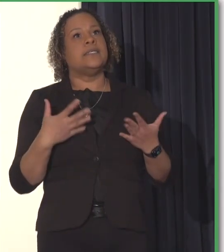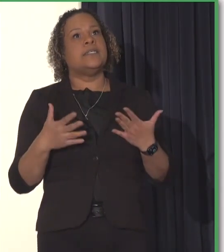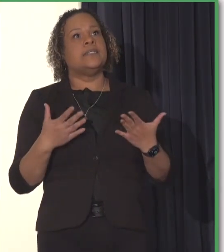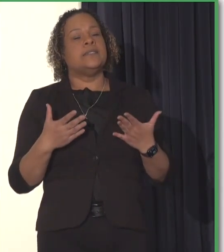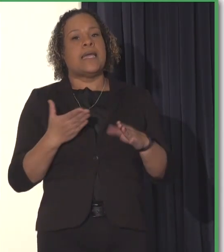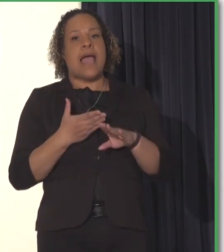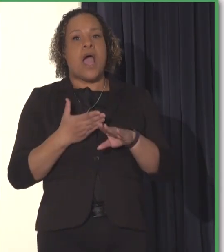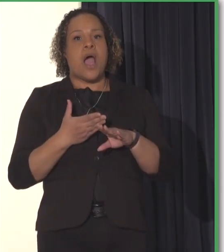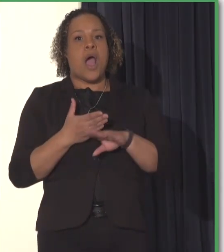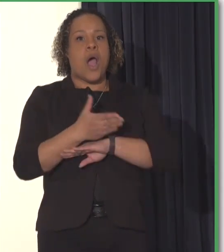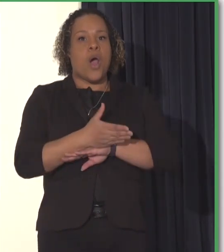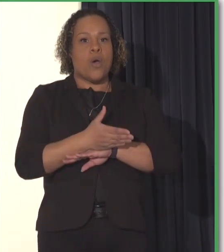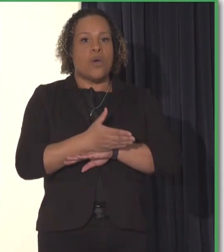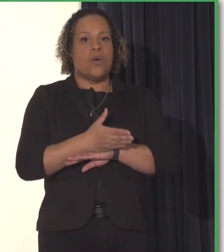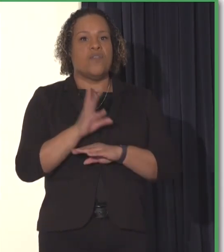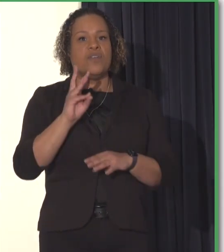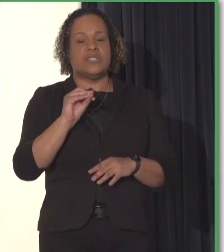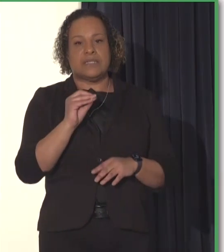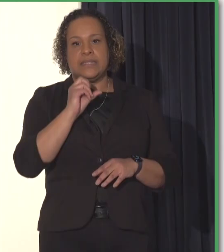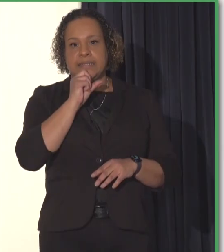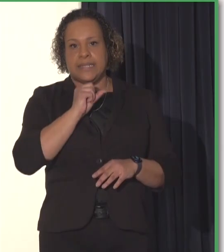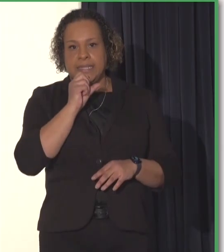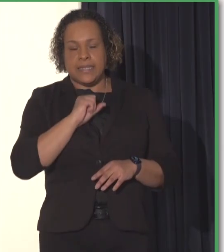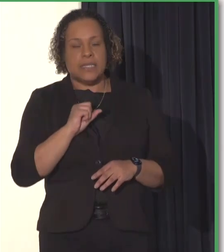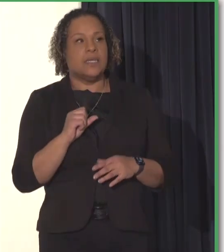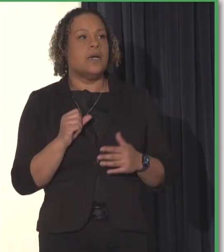over 60 years old. And